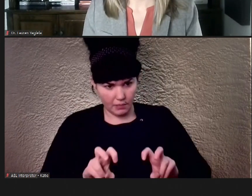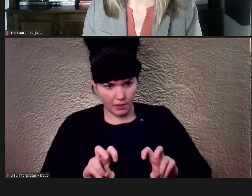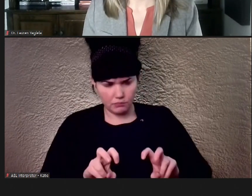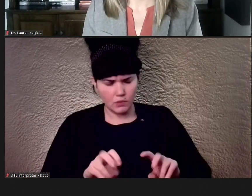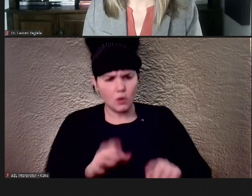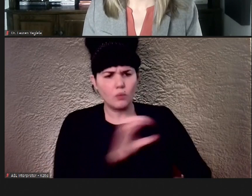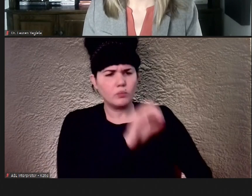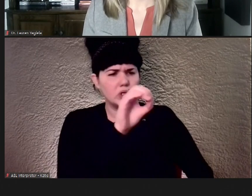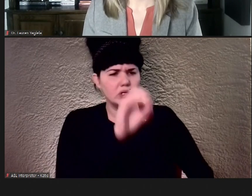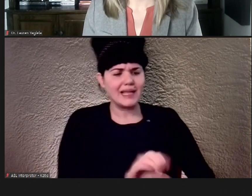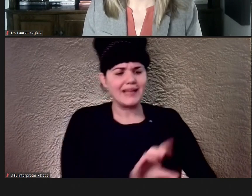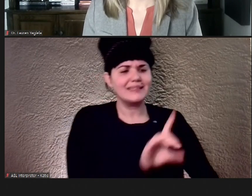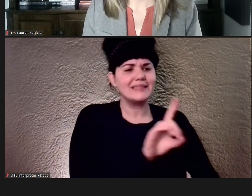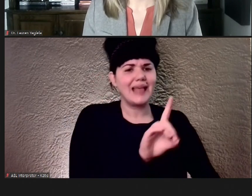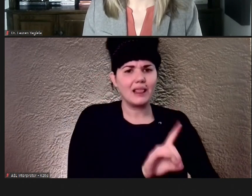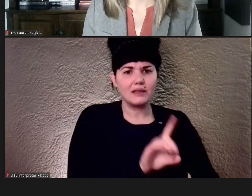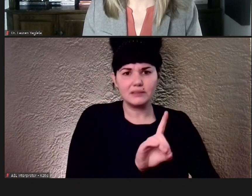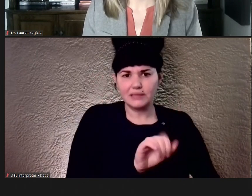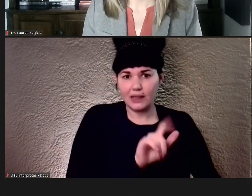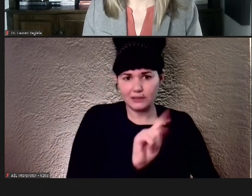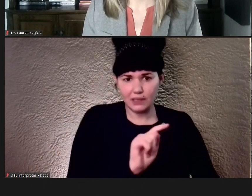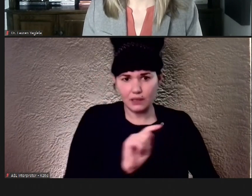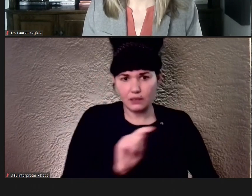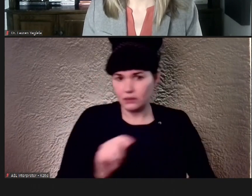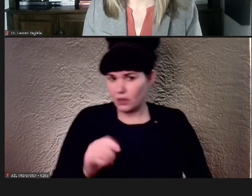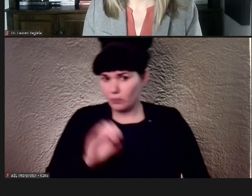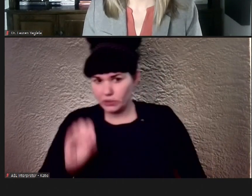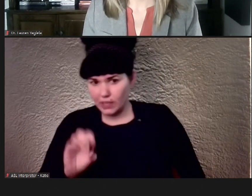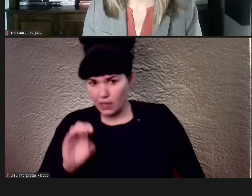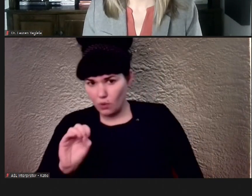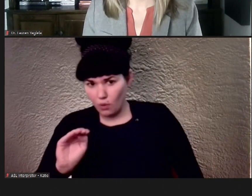percentage are Omicron? Dr. Bagdasarian, can you address that?